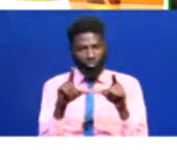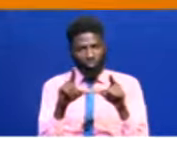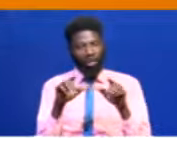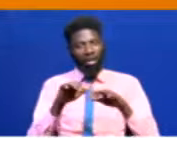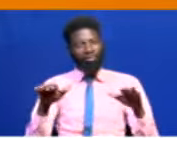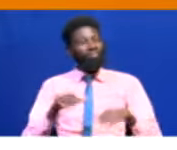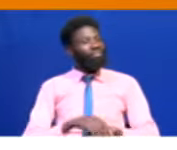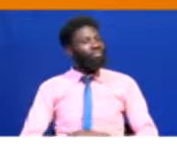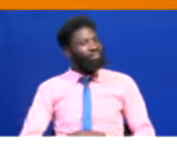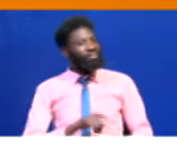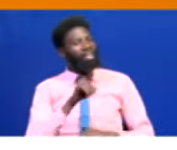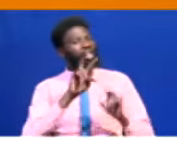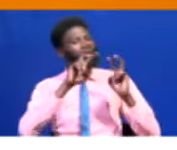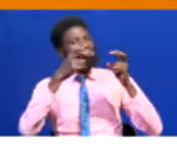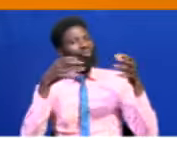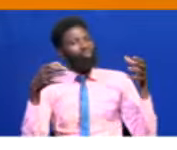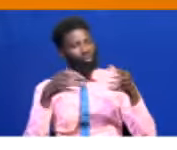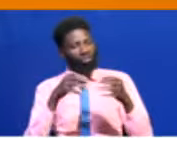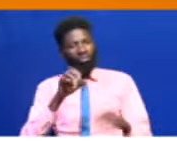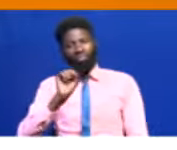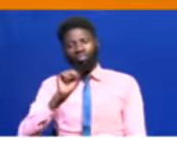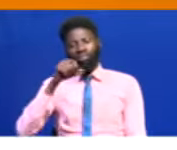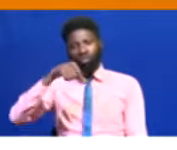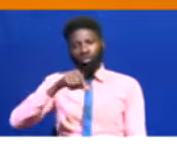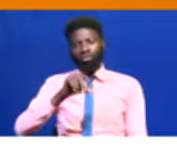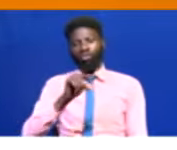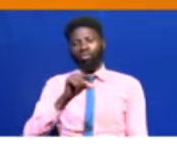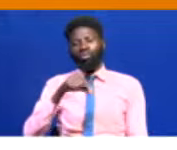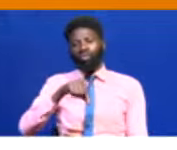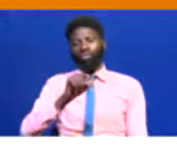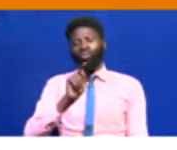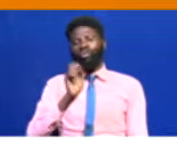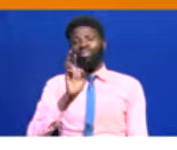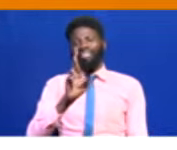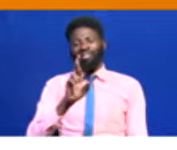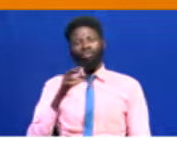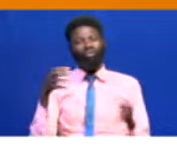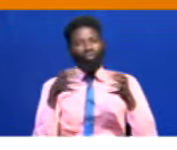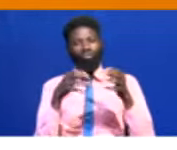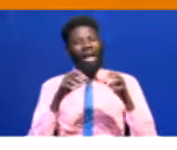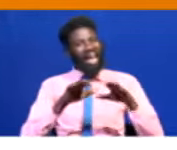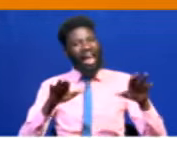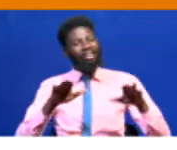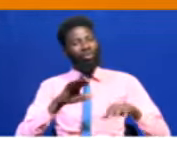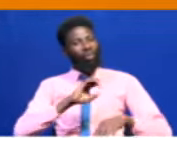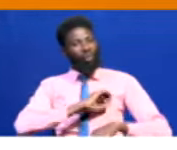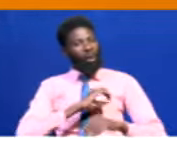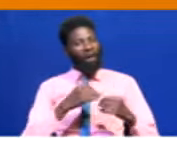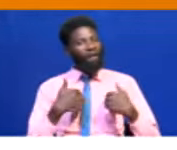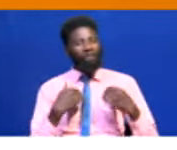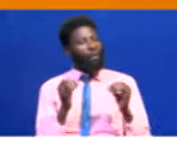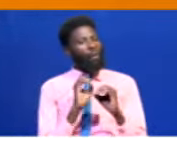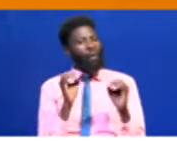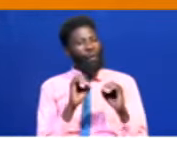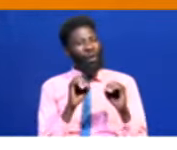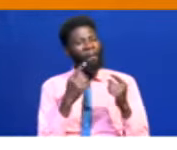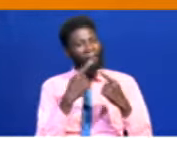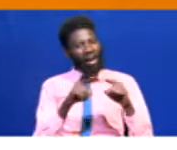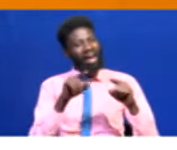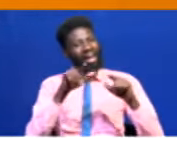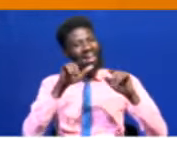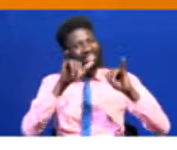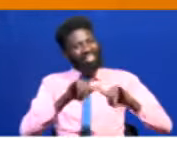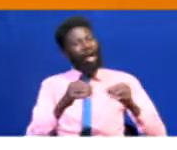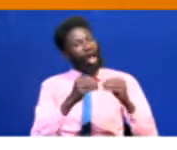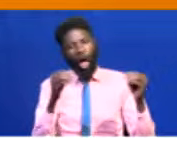thorny issue when it comes to matters of land ownership as well as land reforms. From your ministry, what are you doing to ensure that we